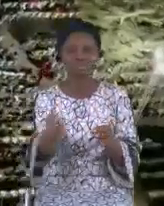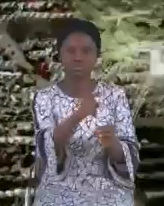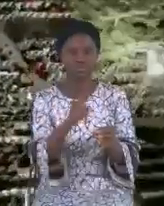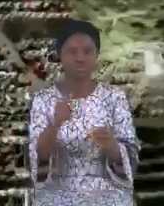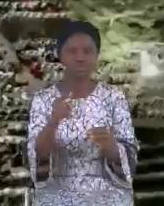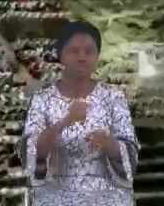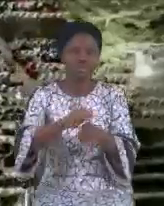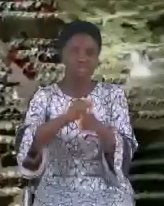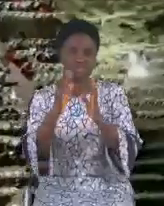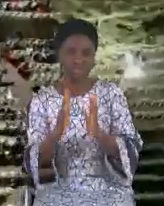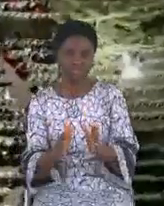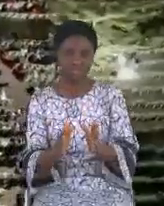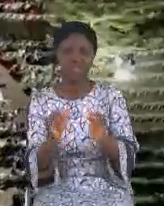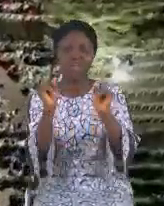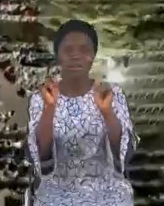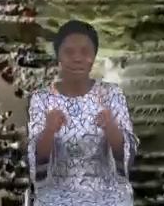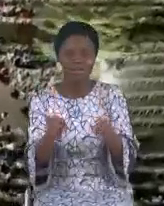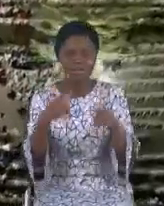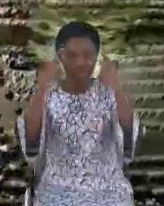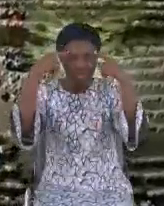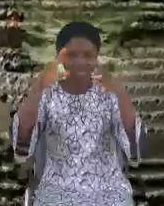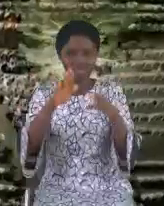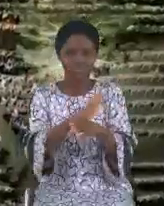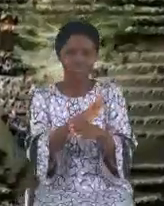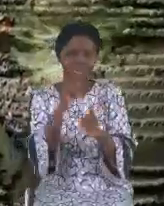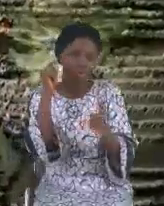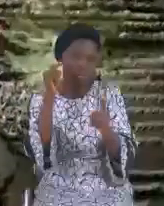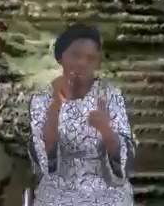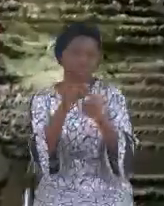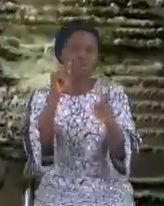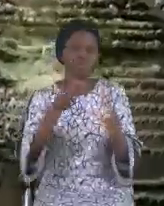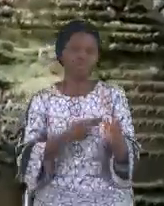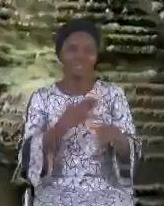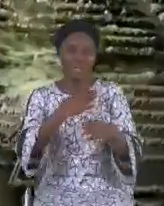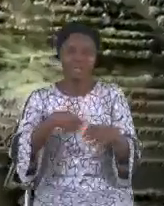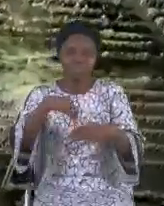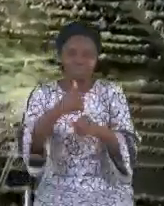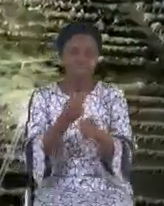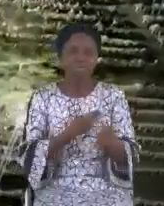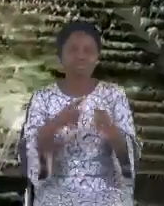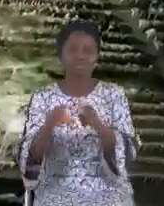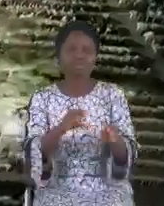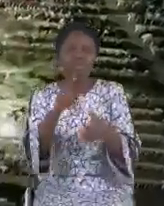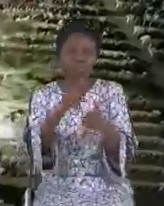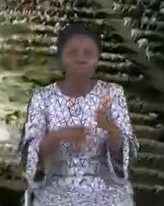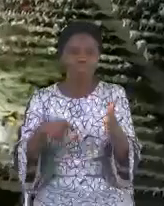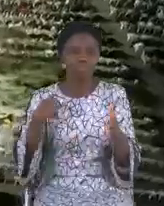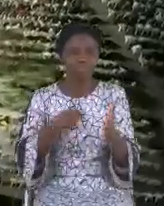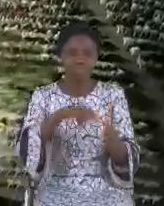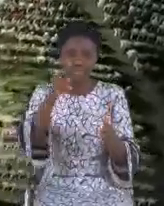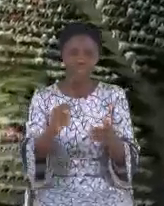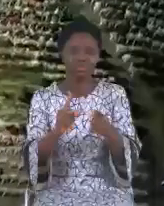none could successfully point us and make us to do what we ought to do. They said,